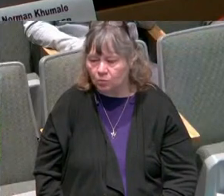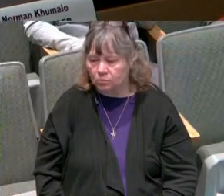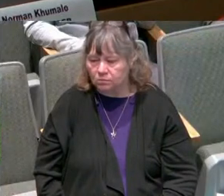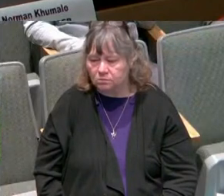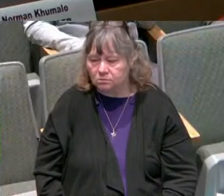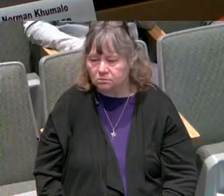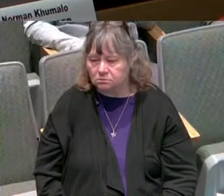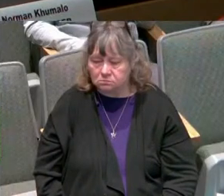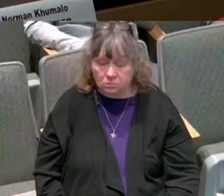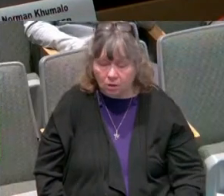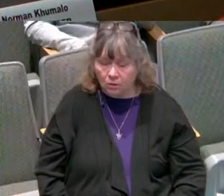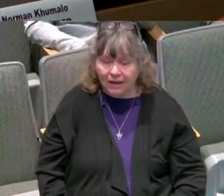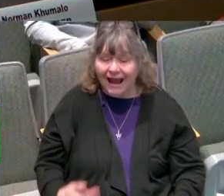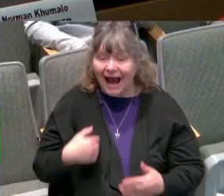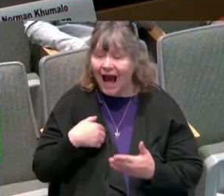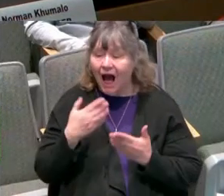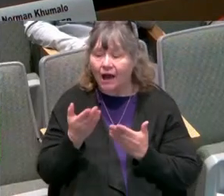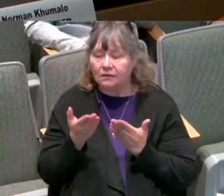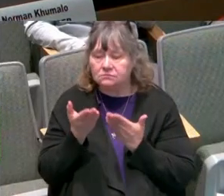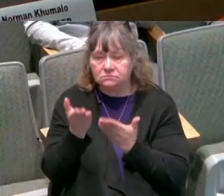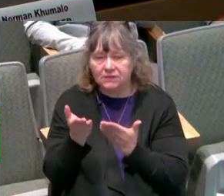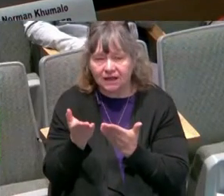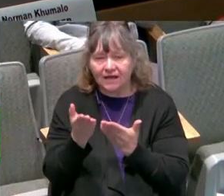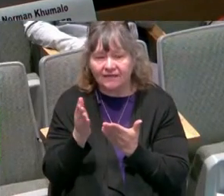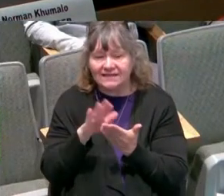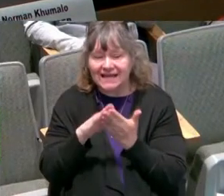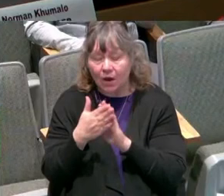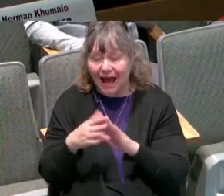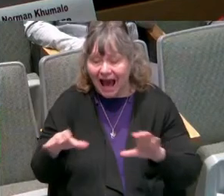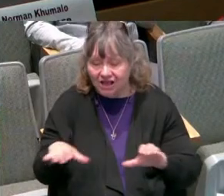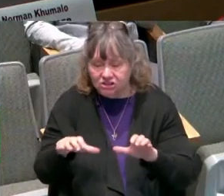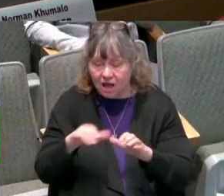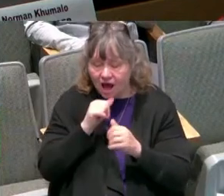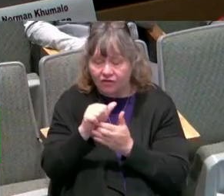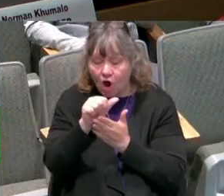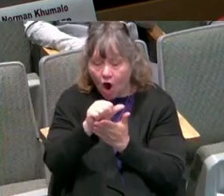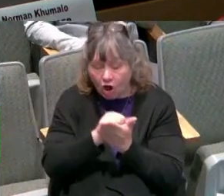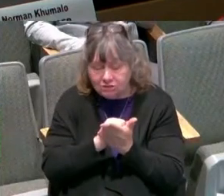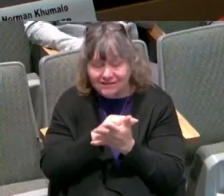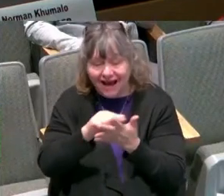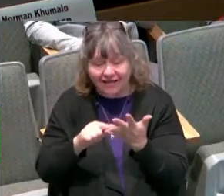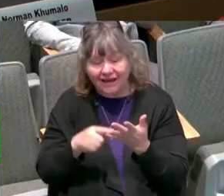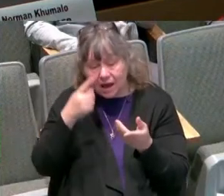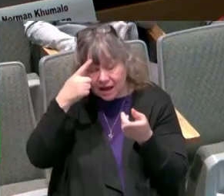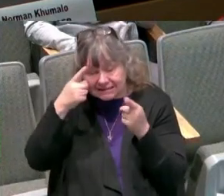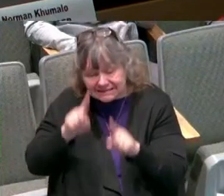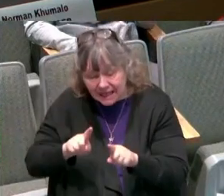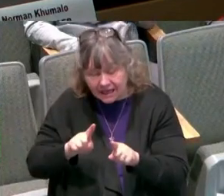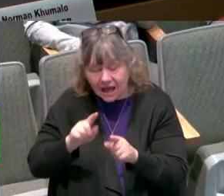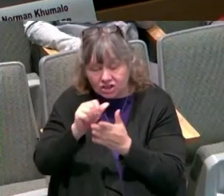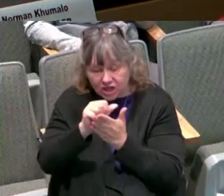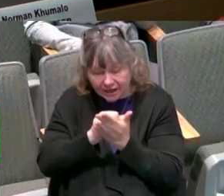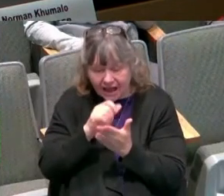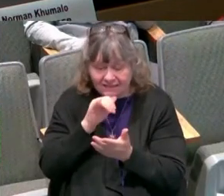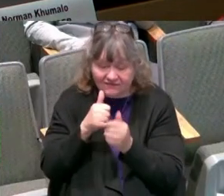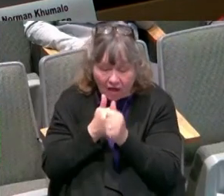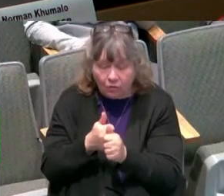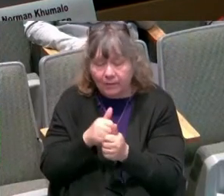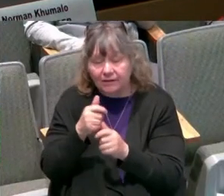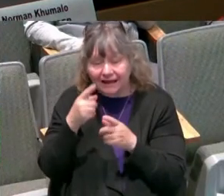okay I moved at the Town take action by unanimous consent on the Articles listed on the consent agenda as proposed in the consent agenda